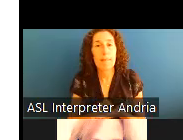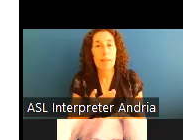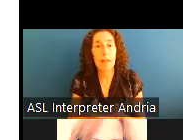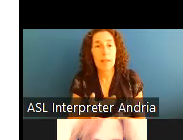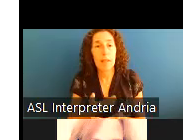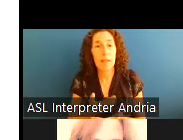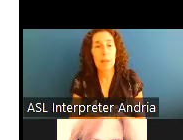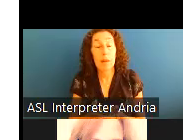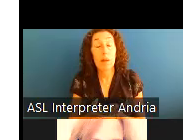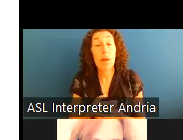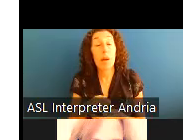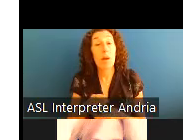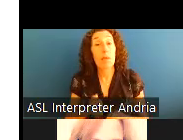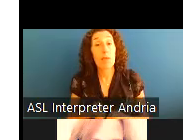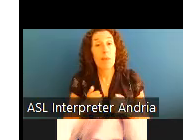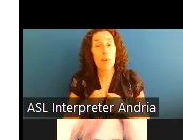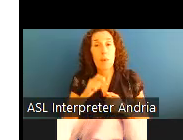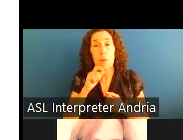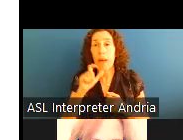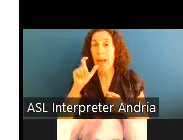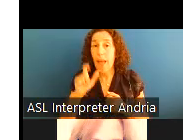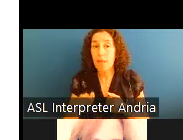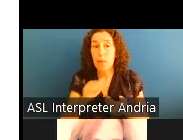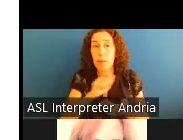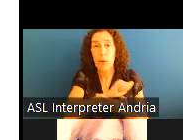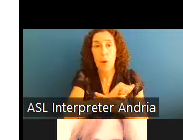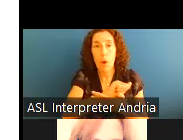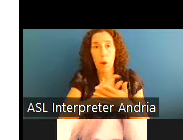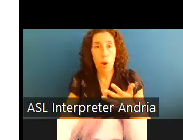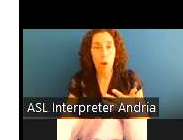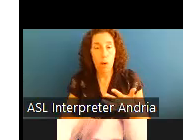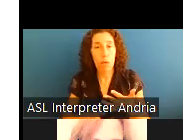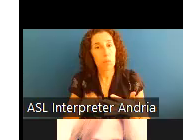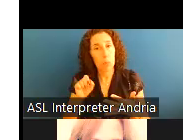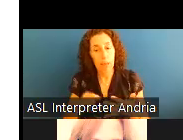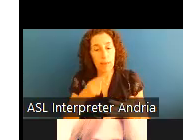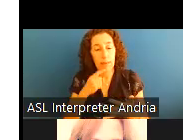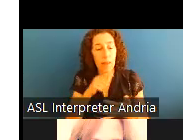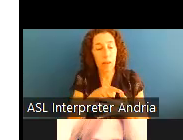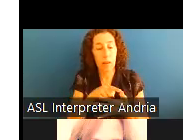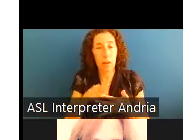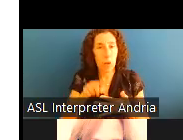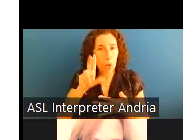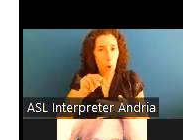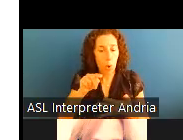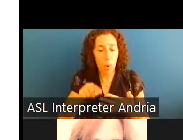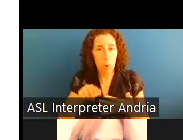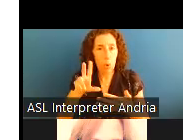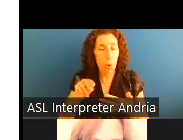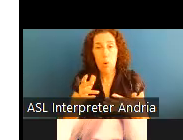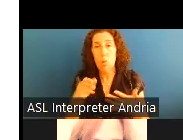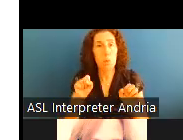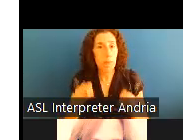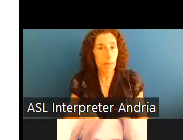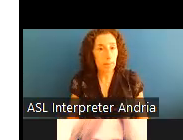time. During the interview, survivors can disclose how they choose or what they choose about the assault. However,